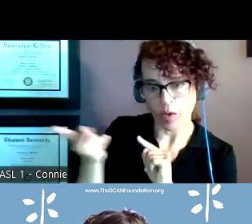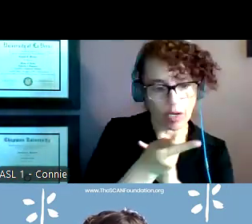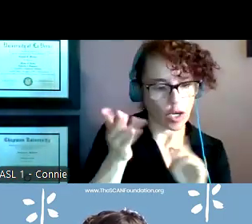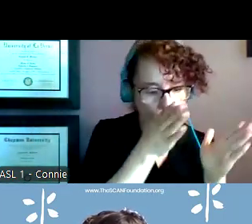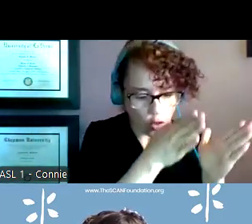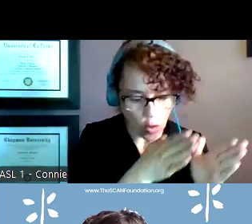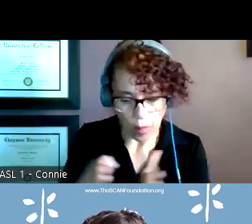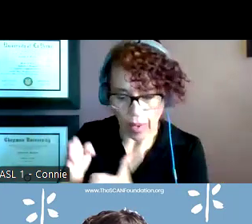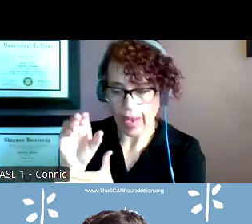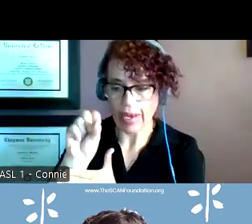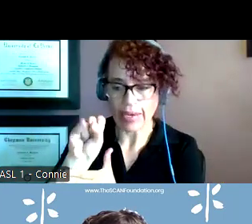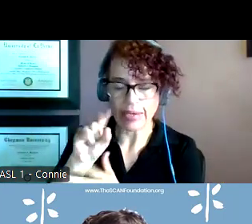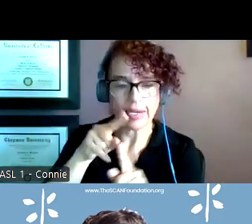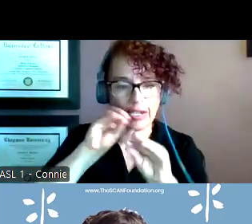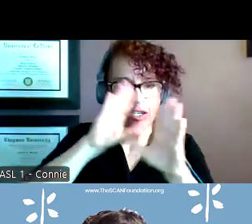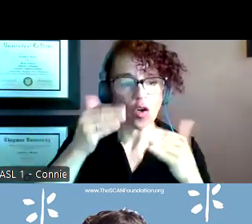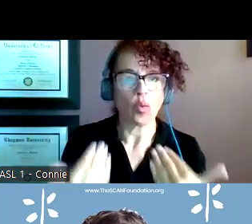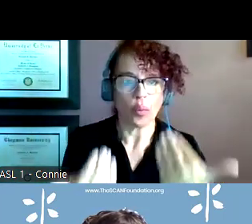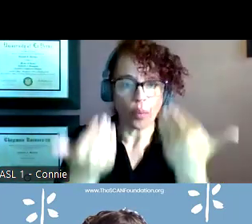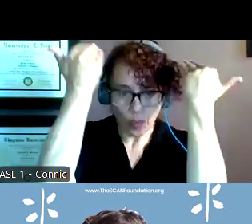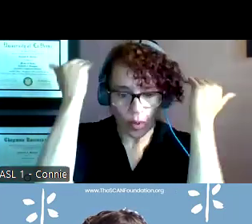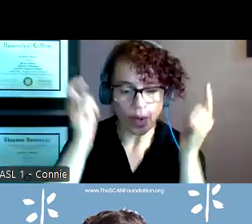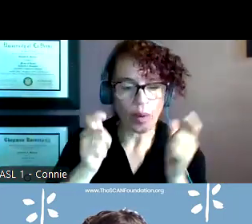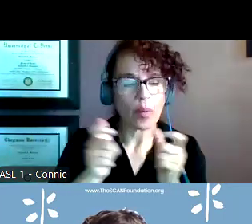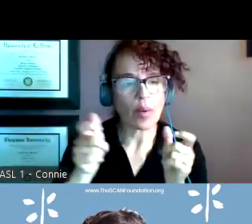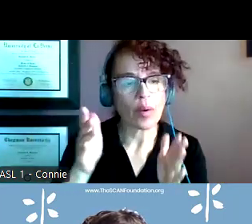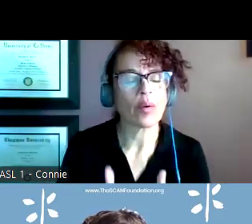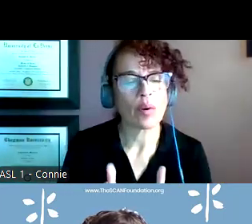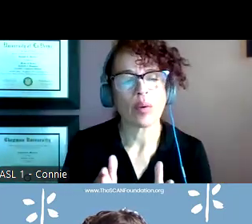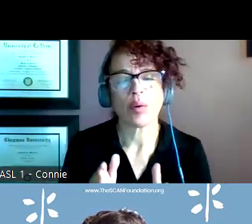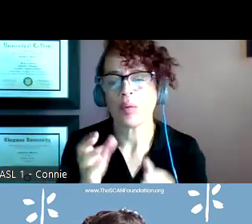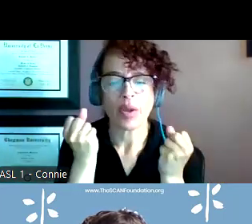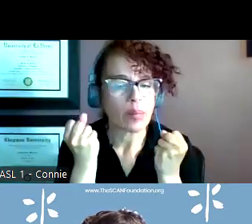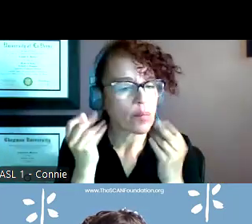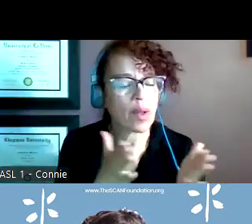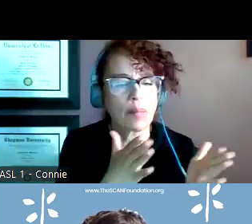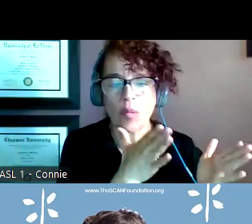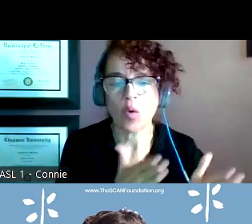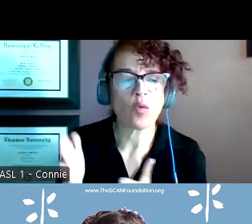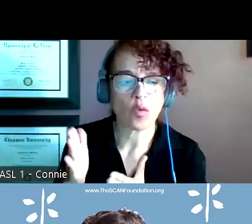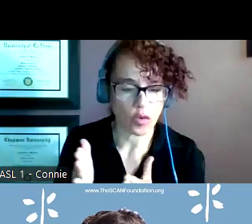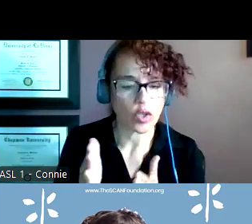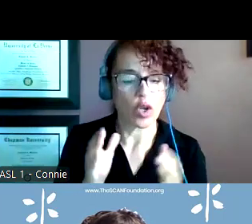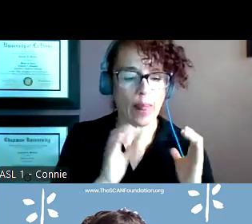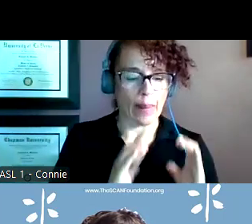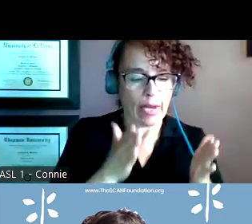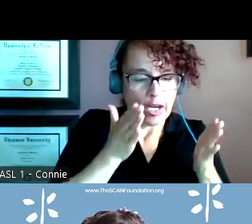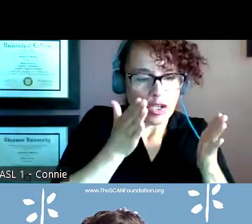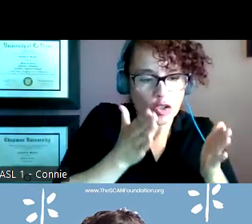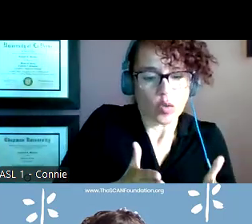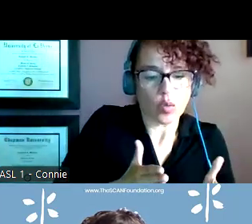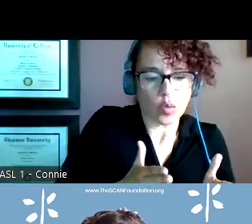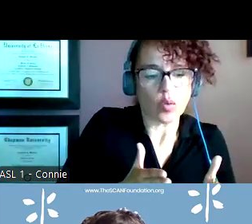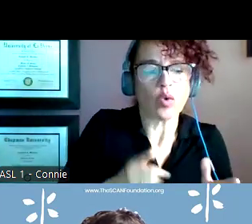plan side. It's overwhelming to manage your own care needs a lot of times. And so consumers, if